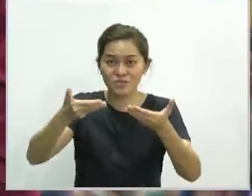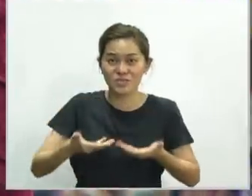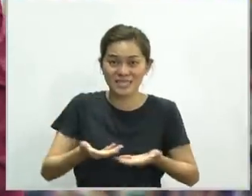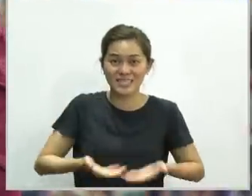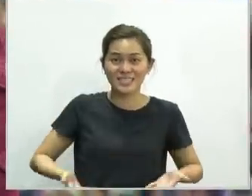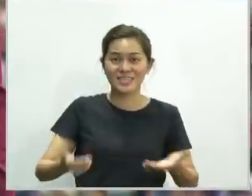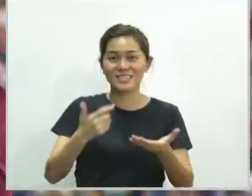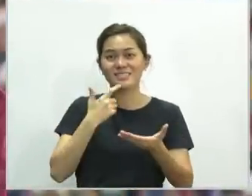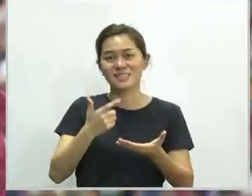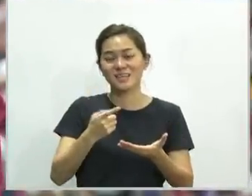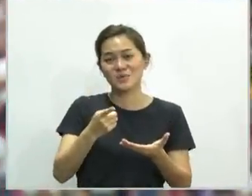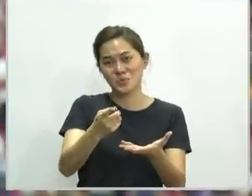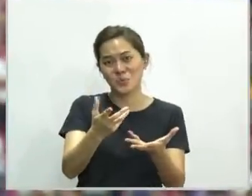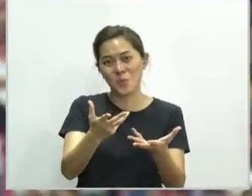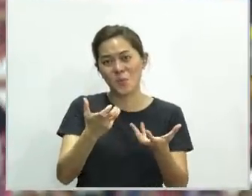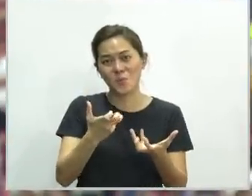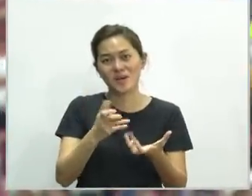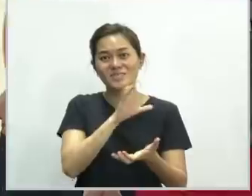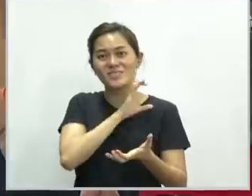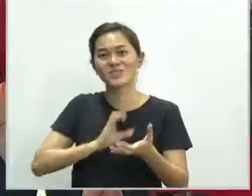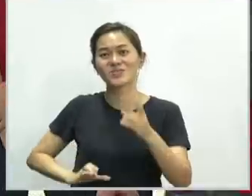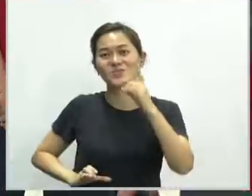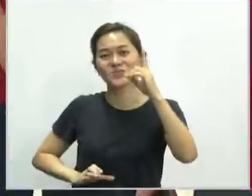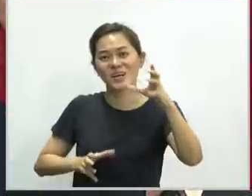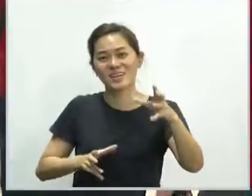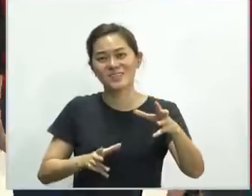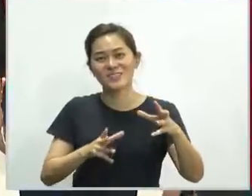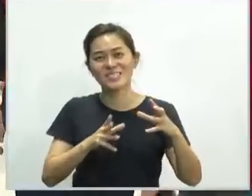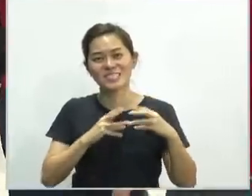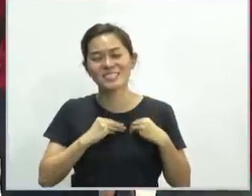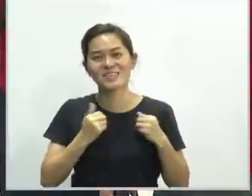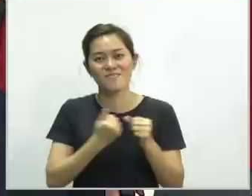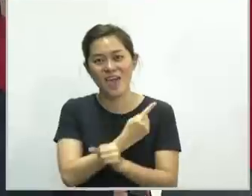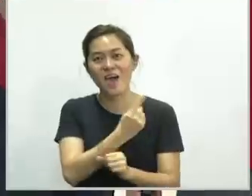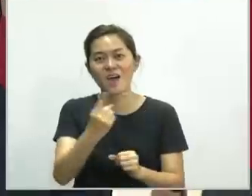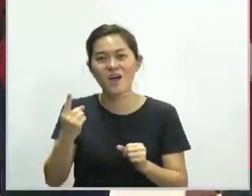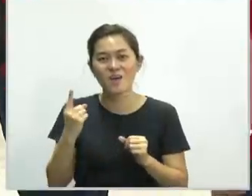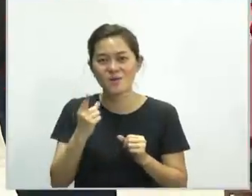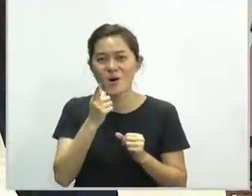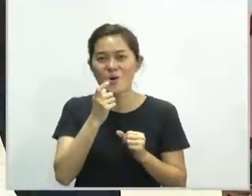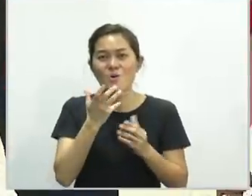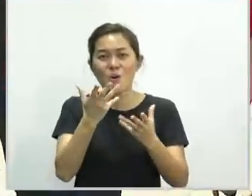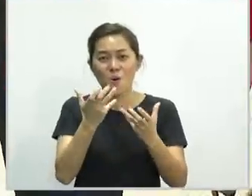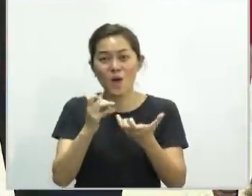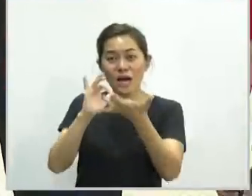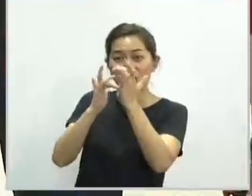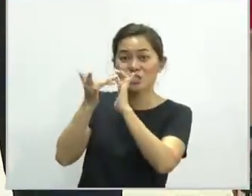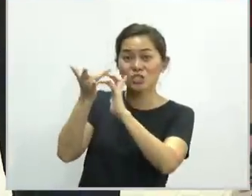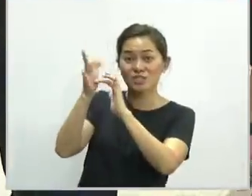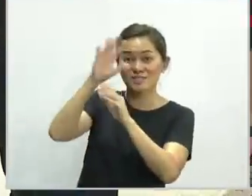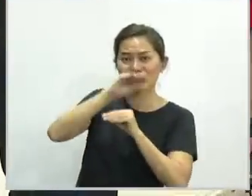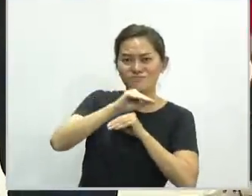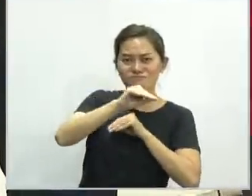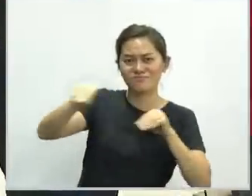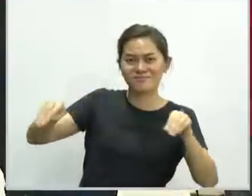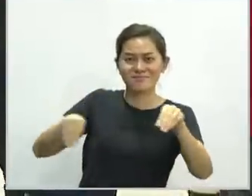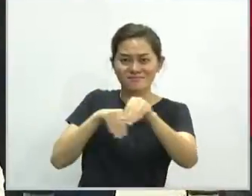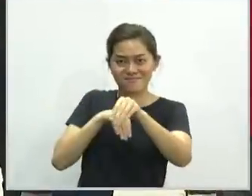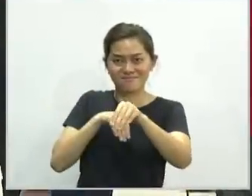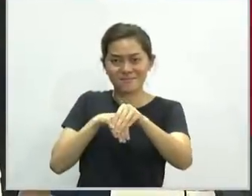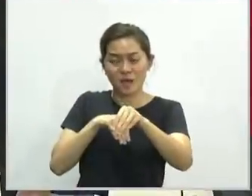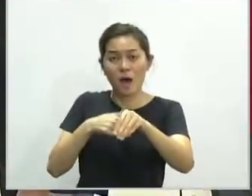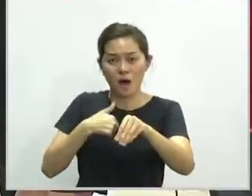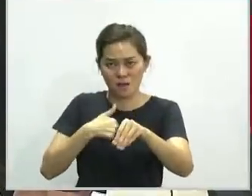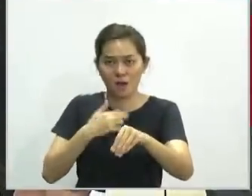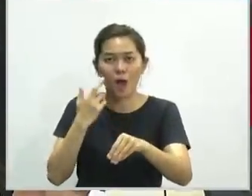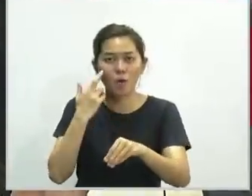say that they want to receive Christ, and everyone that wants to reposition Jesus. Now I realize that